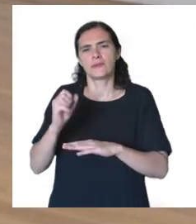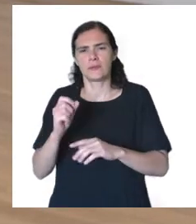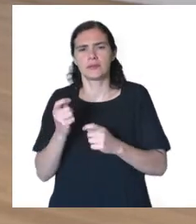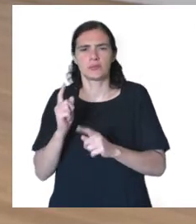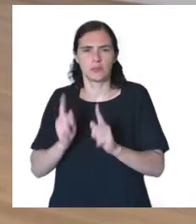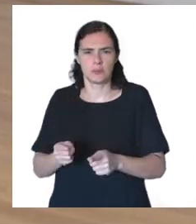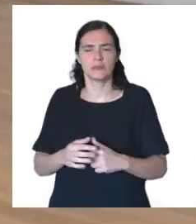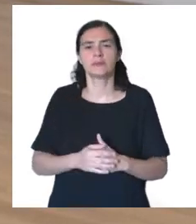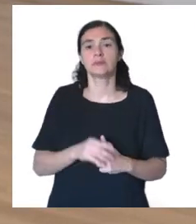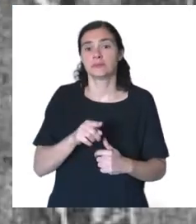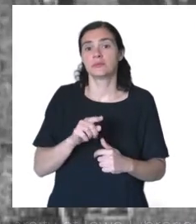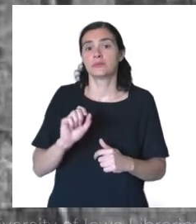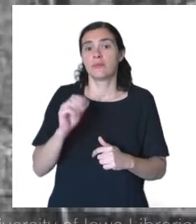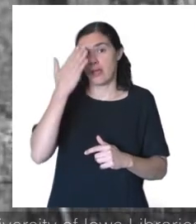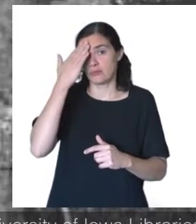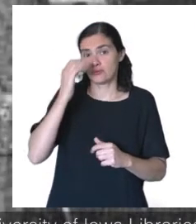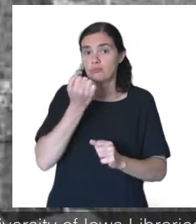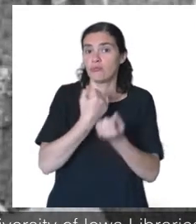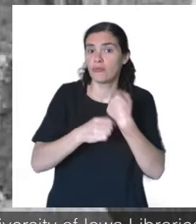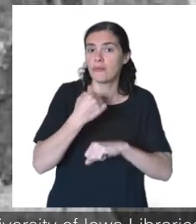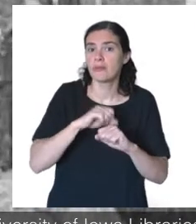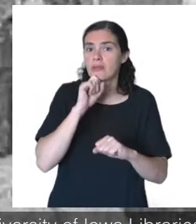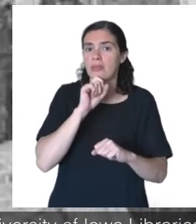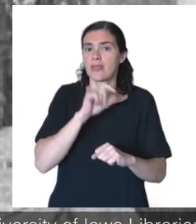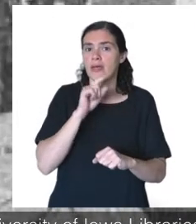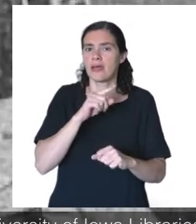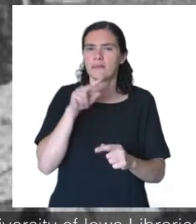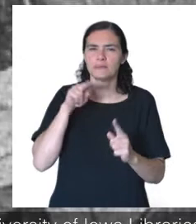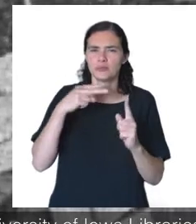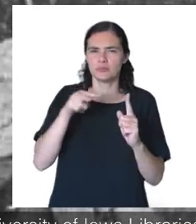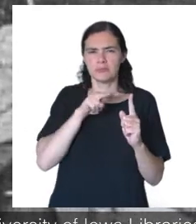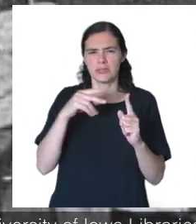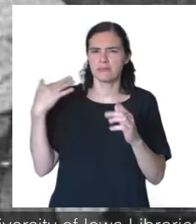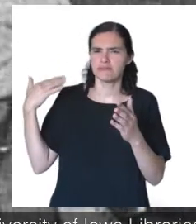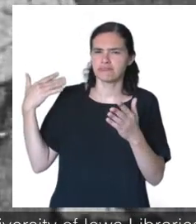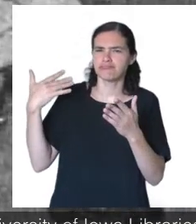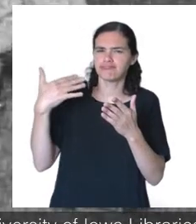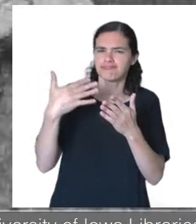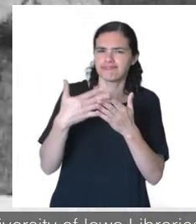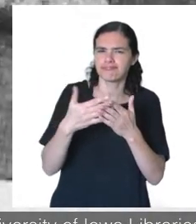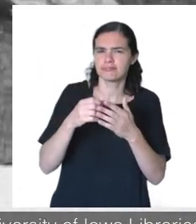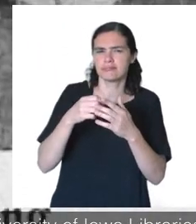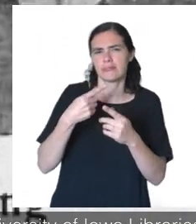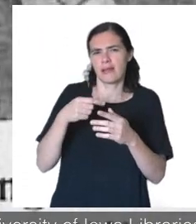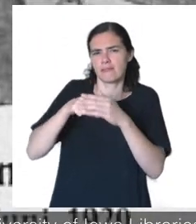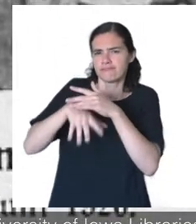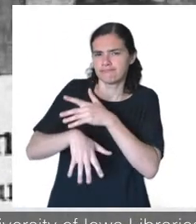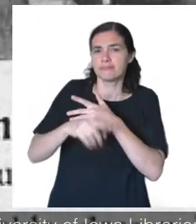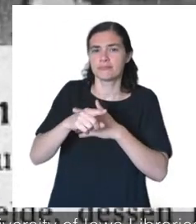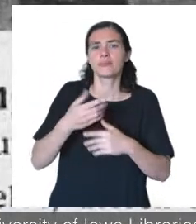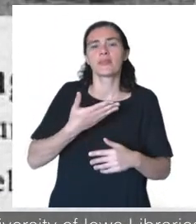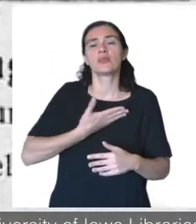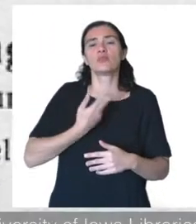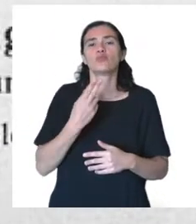20th century. One of the first, I think, movement we can put in this perspective, in this genealogy,